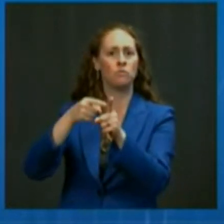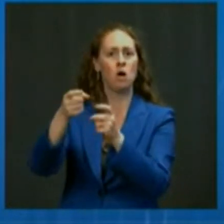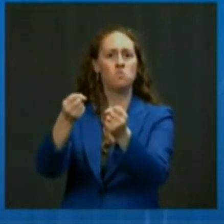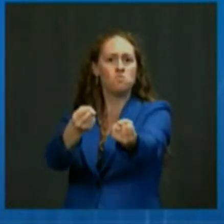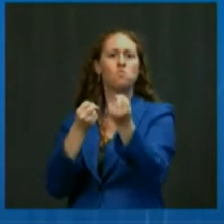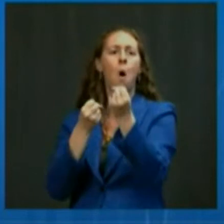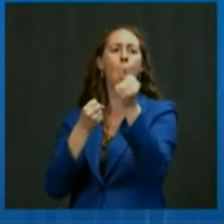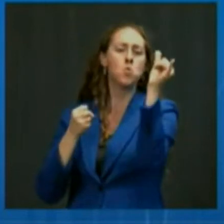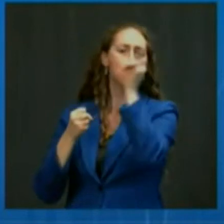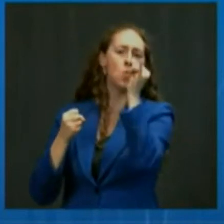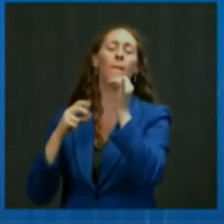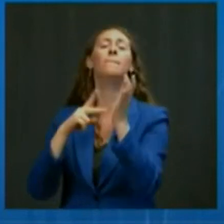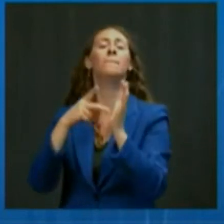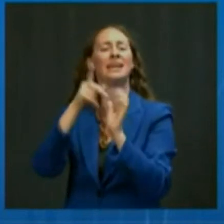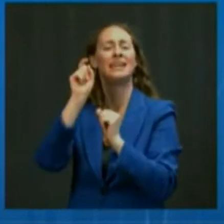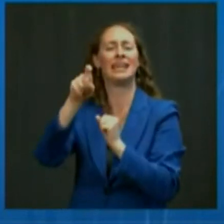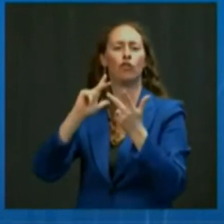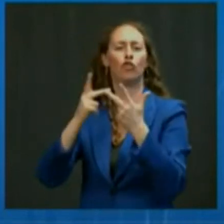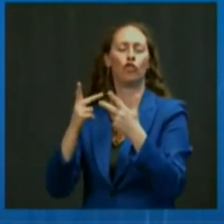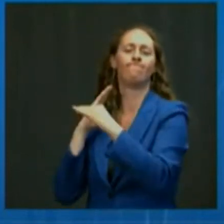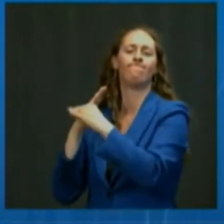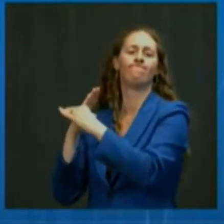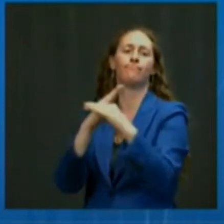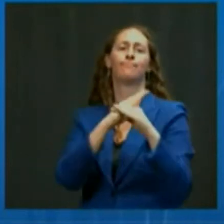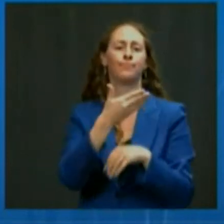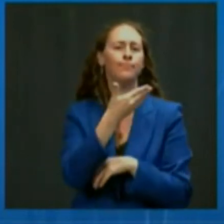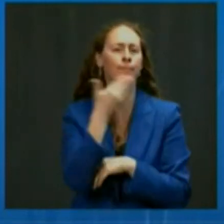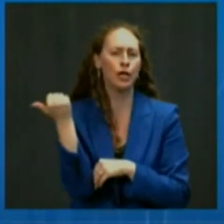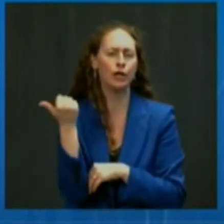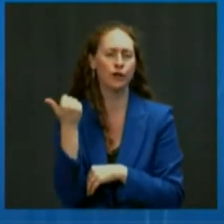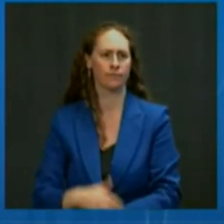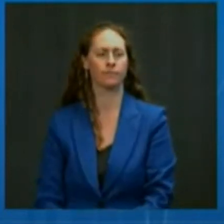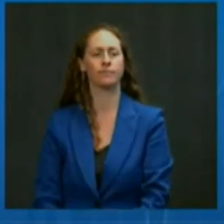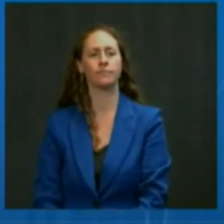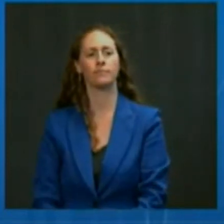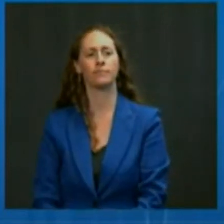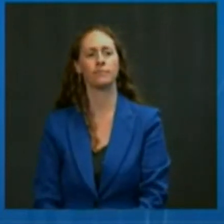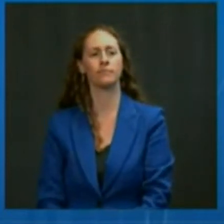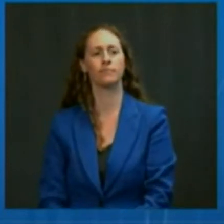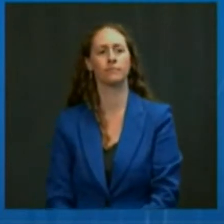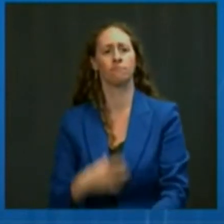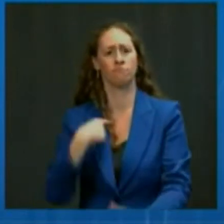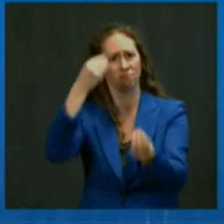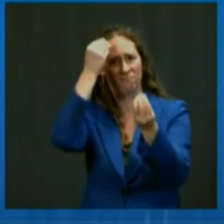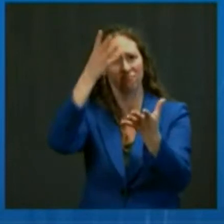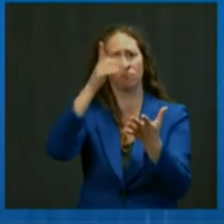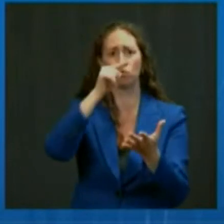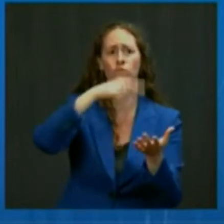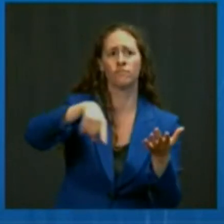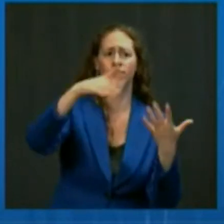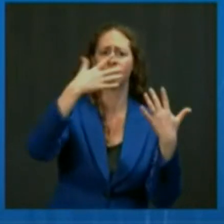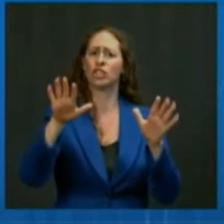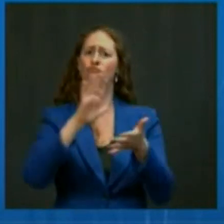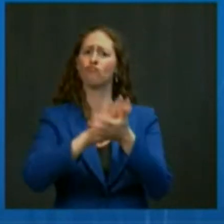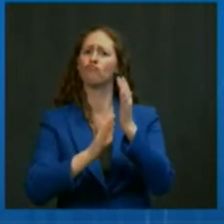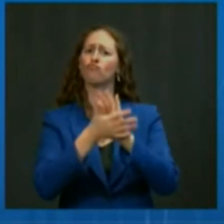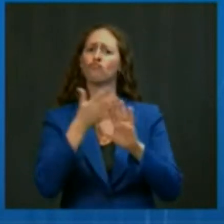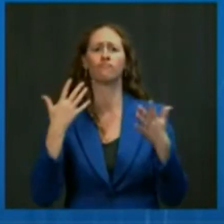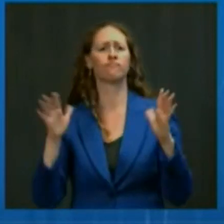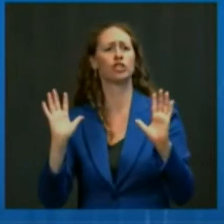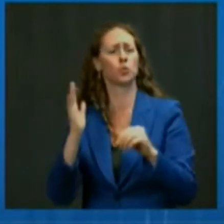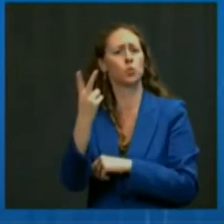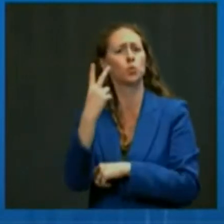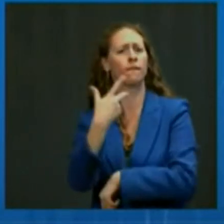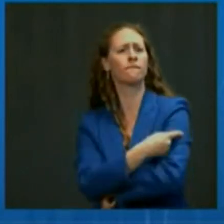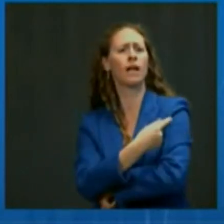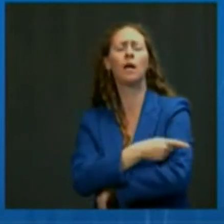affirms that vaccine protection remains high against the worst outcomes of COVID, we are concerned that this pattern of